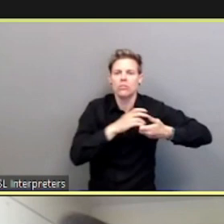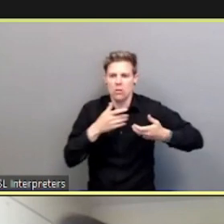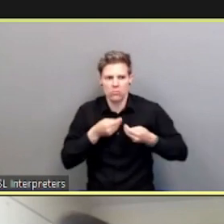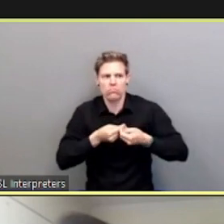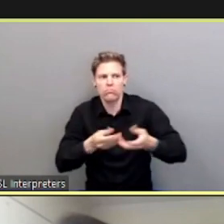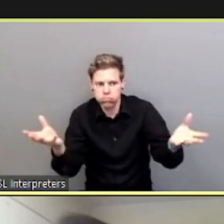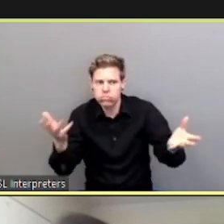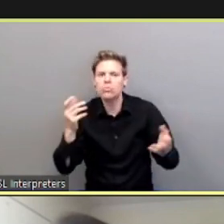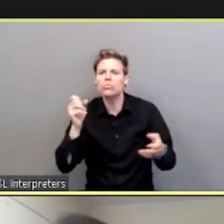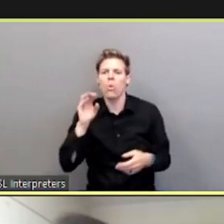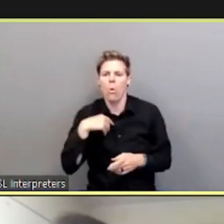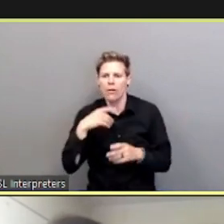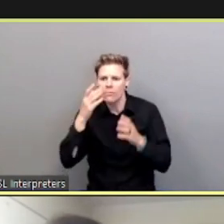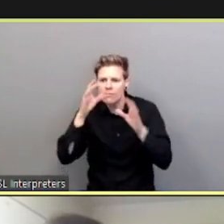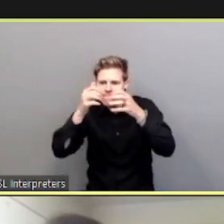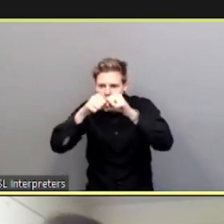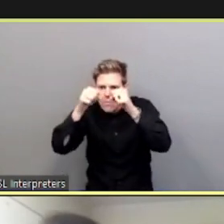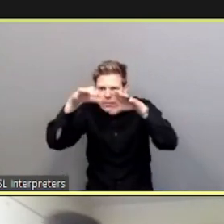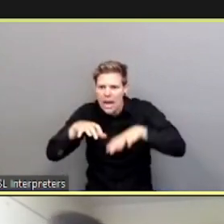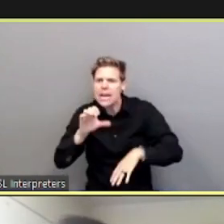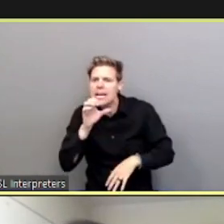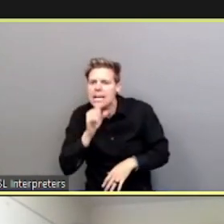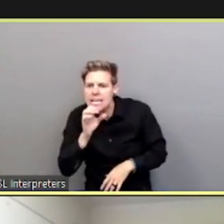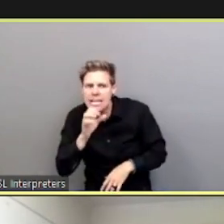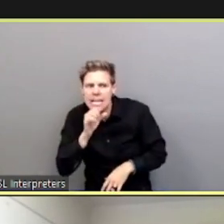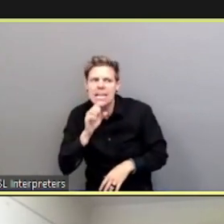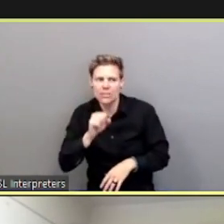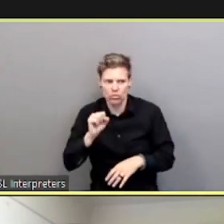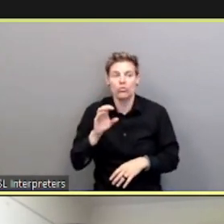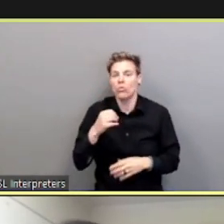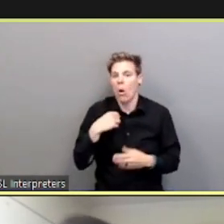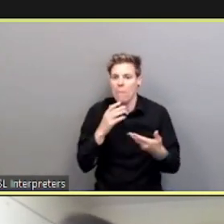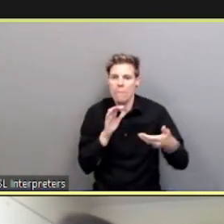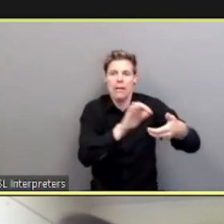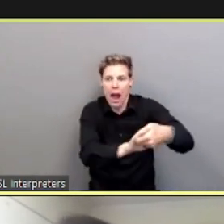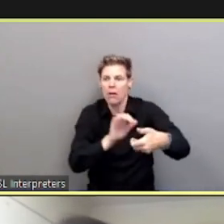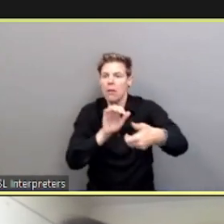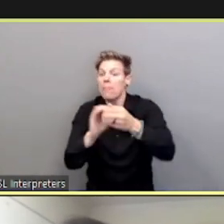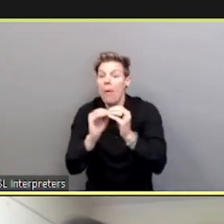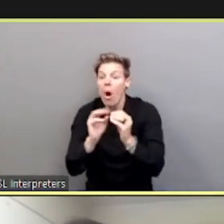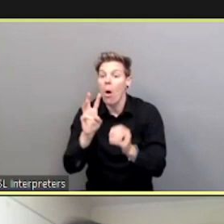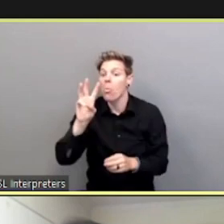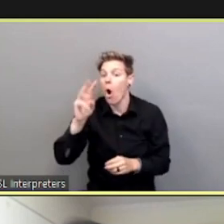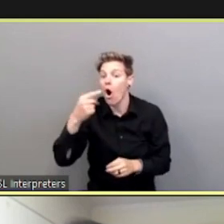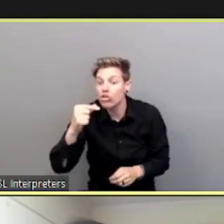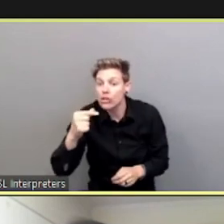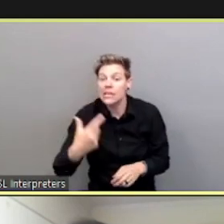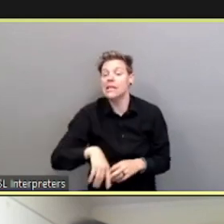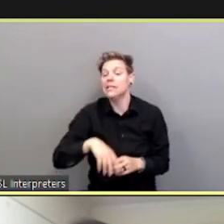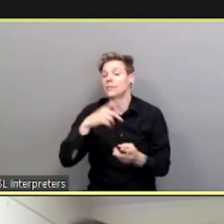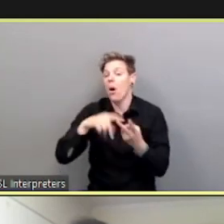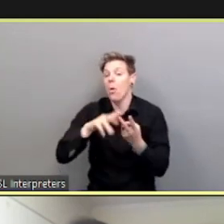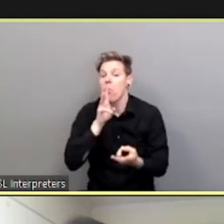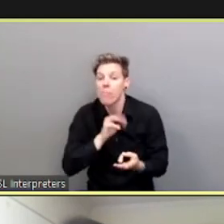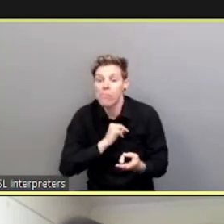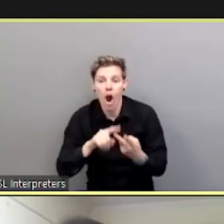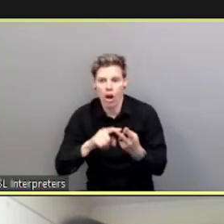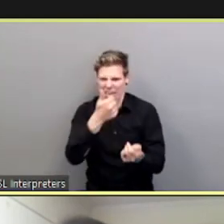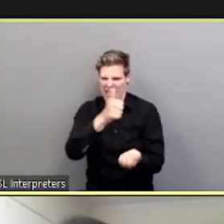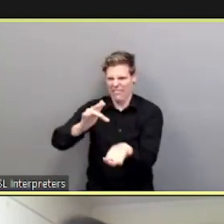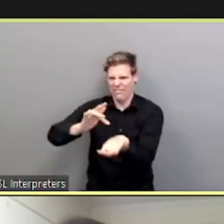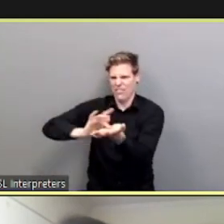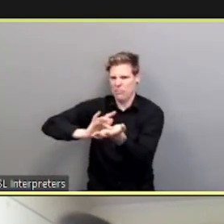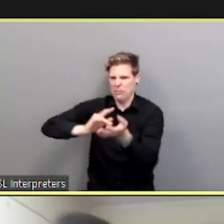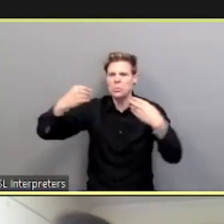providers and delivery systems, but basically we're going to need all hands on deck. So we really want to encourage all